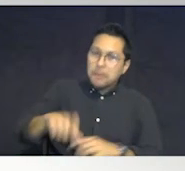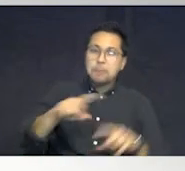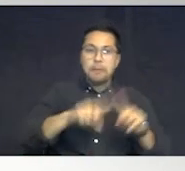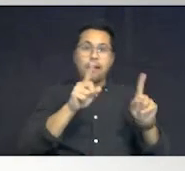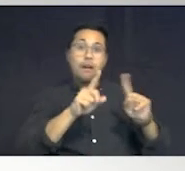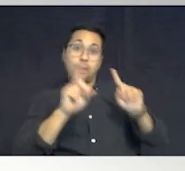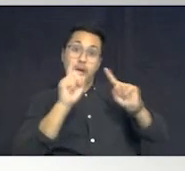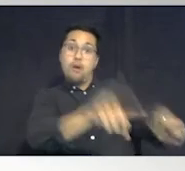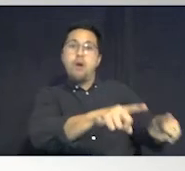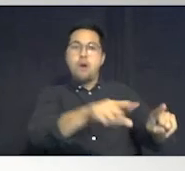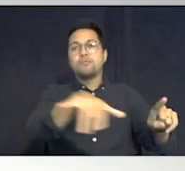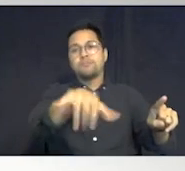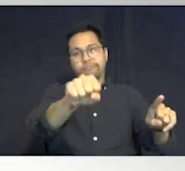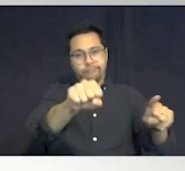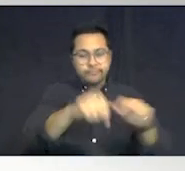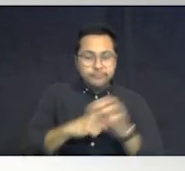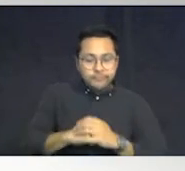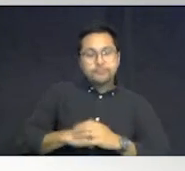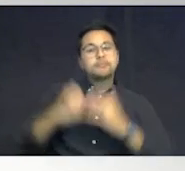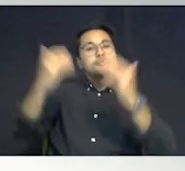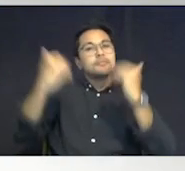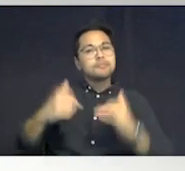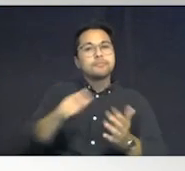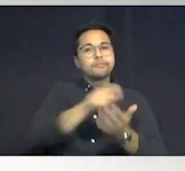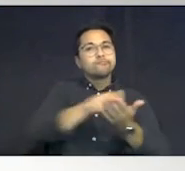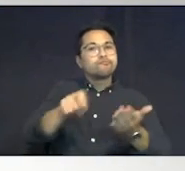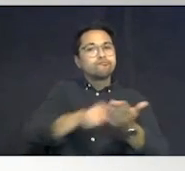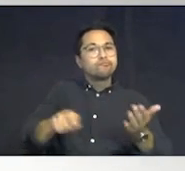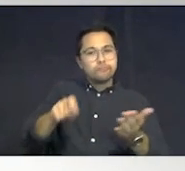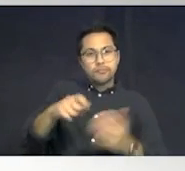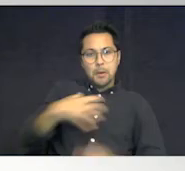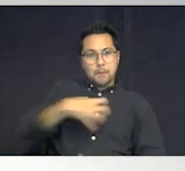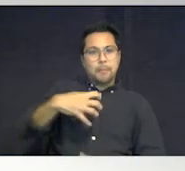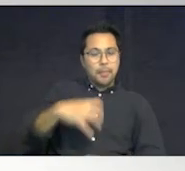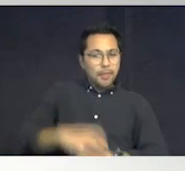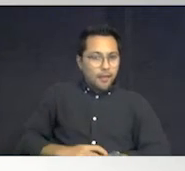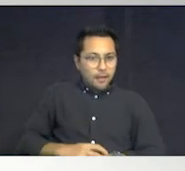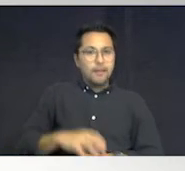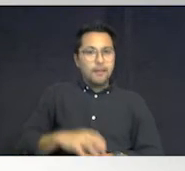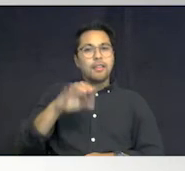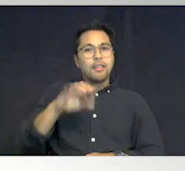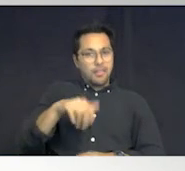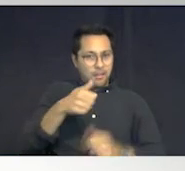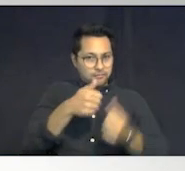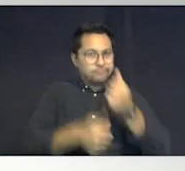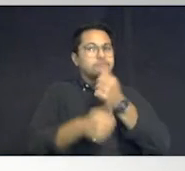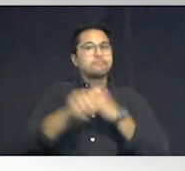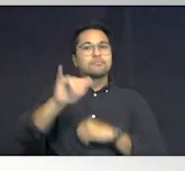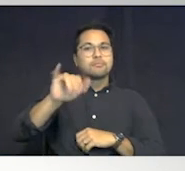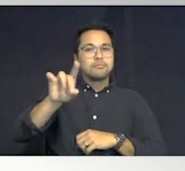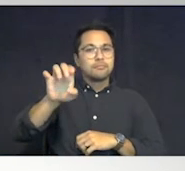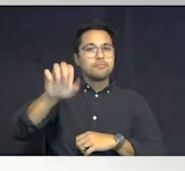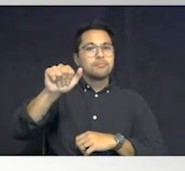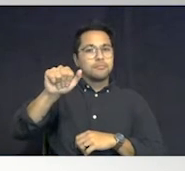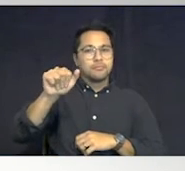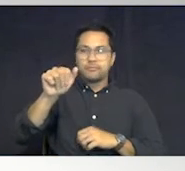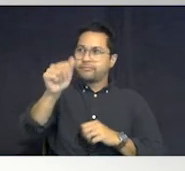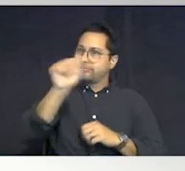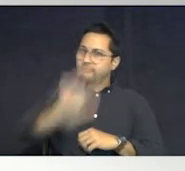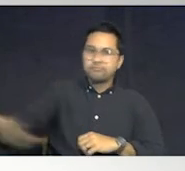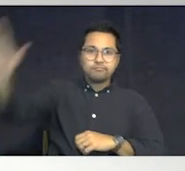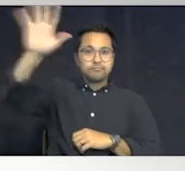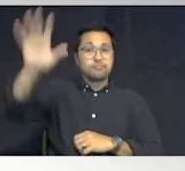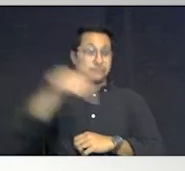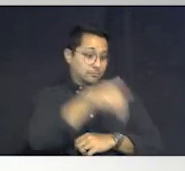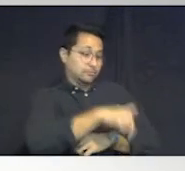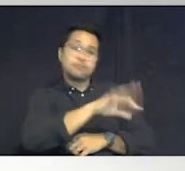Next, we have the written state complaint process. So a written state complaint procedure must be available under the IDA in every state, and in Florida, we have